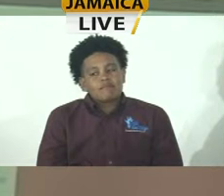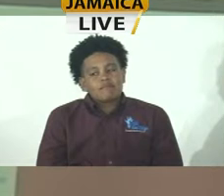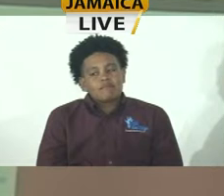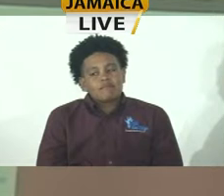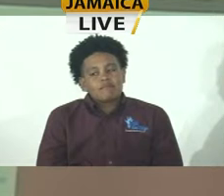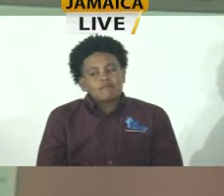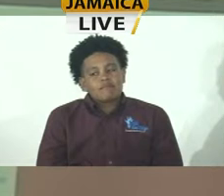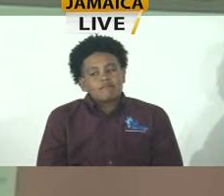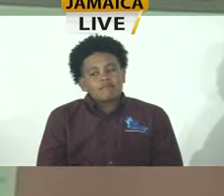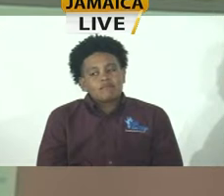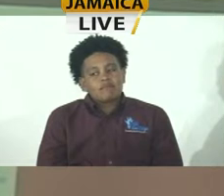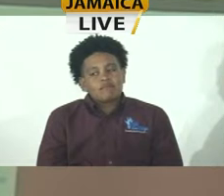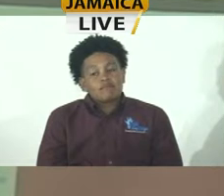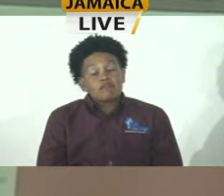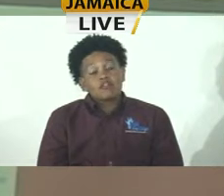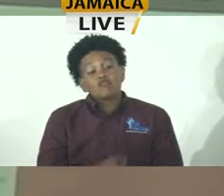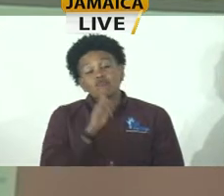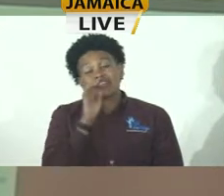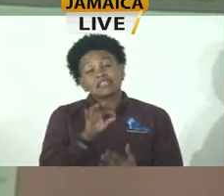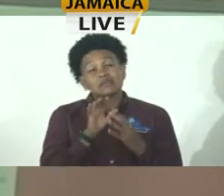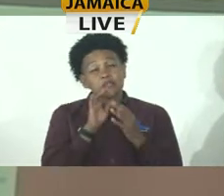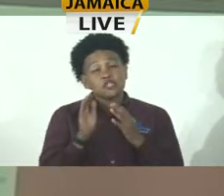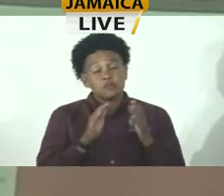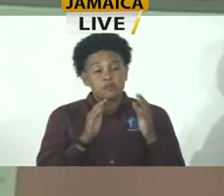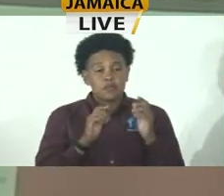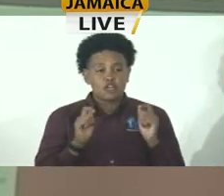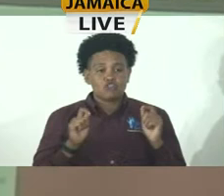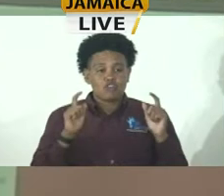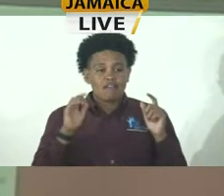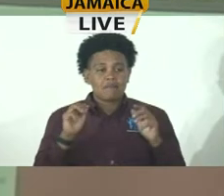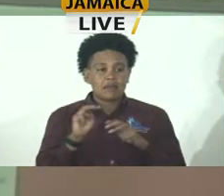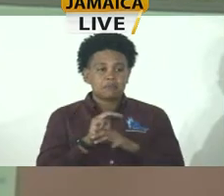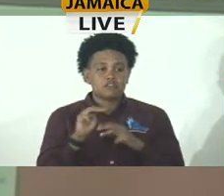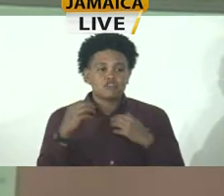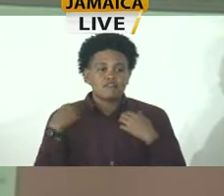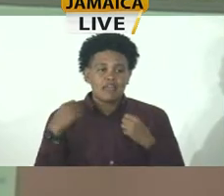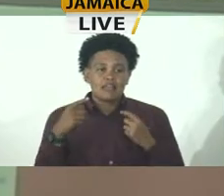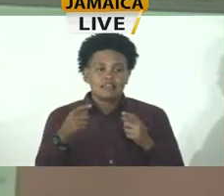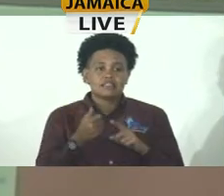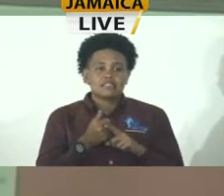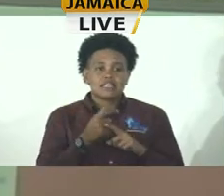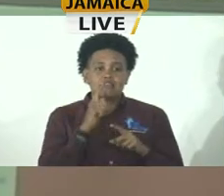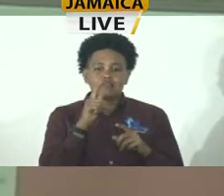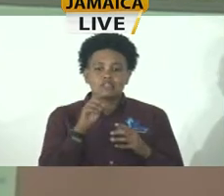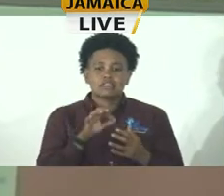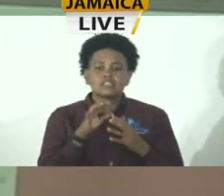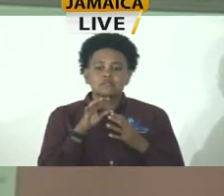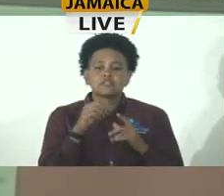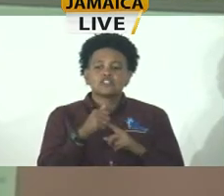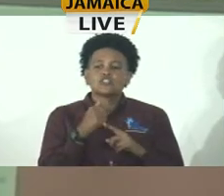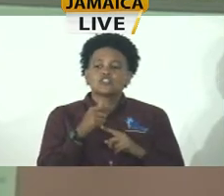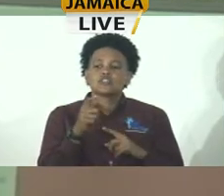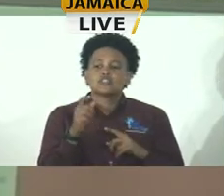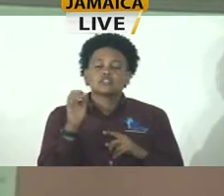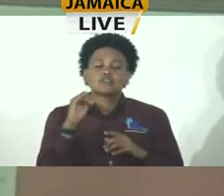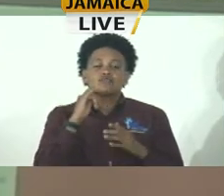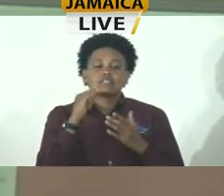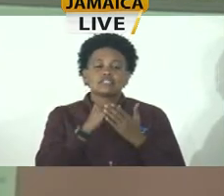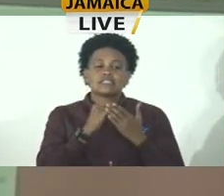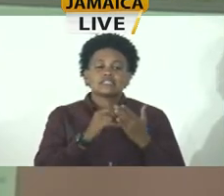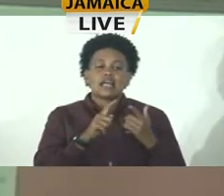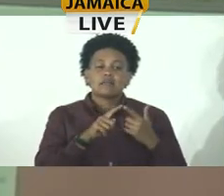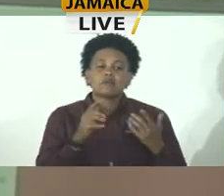this is a specially prepared graph by the ministry of health and i think it was specially uh designed and